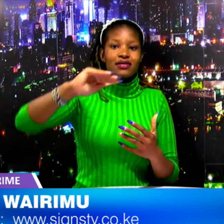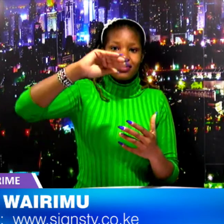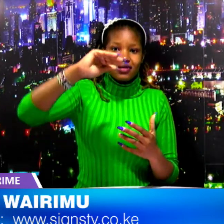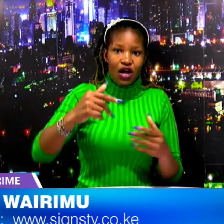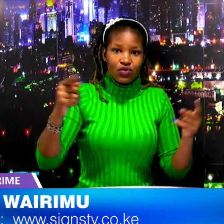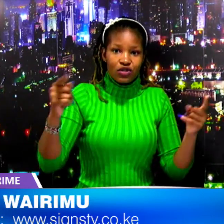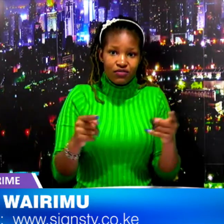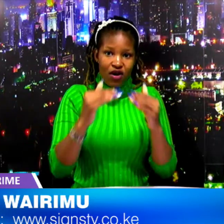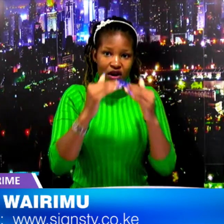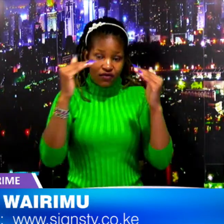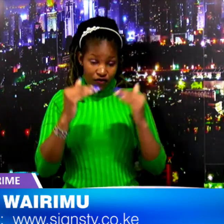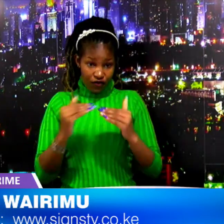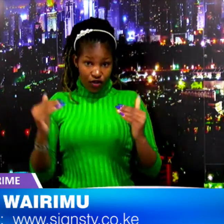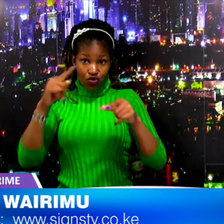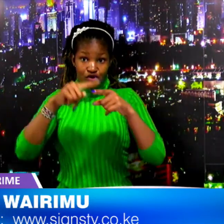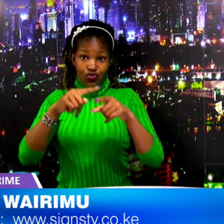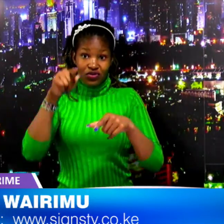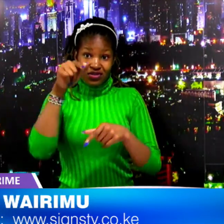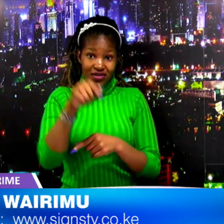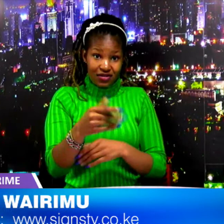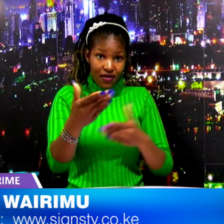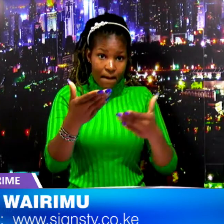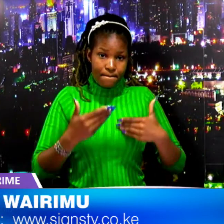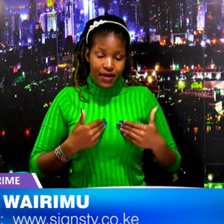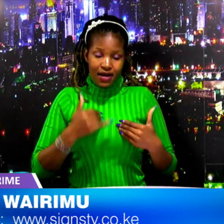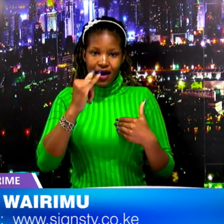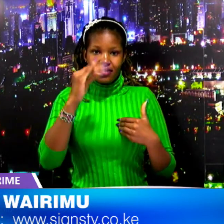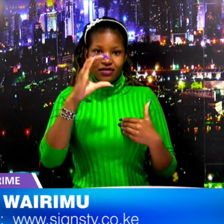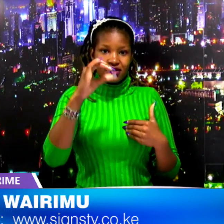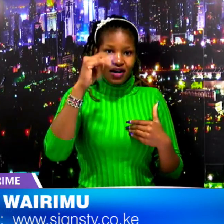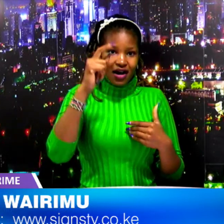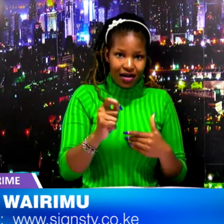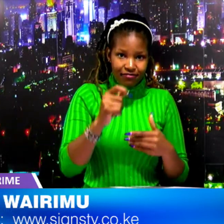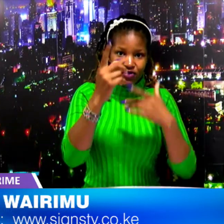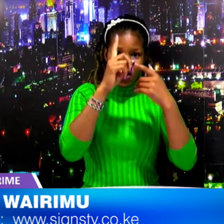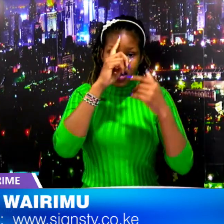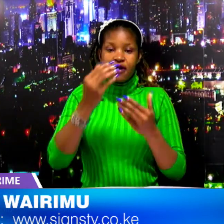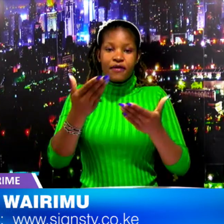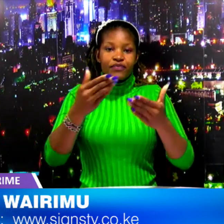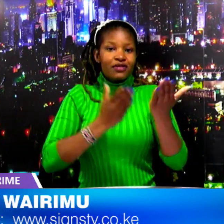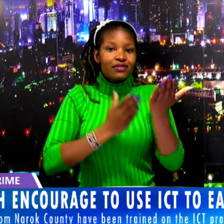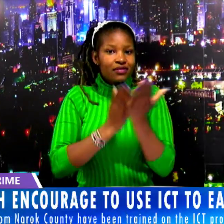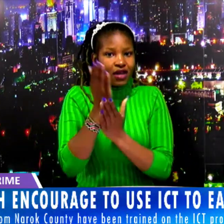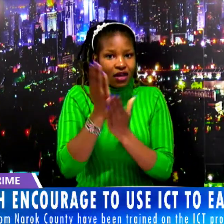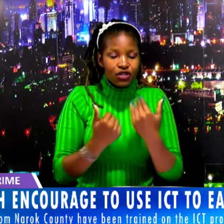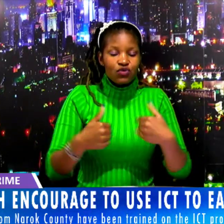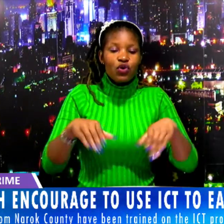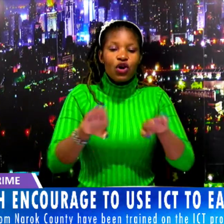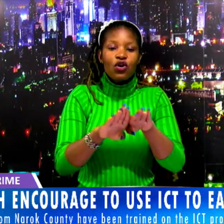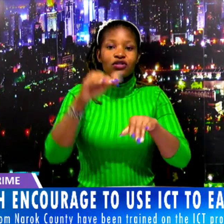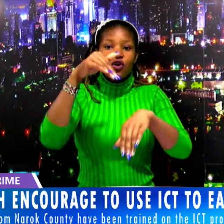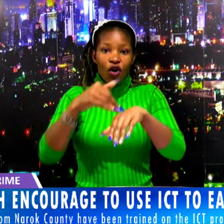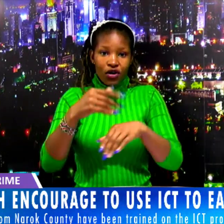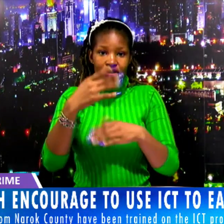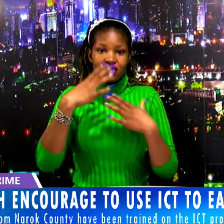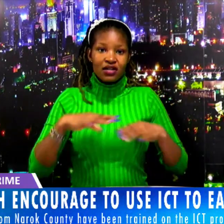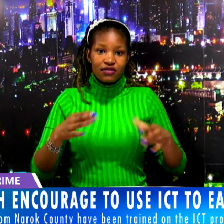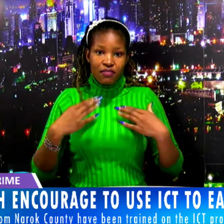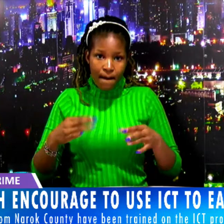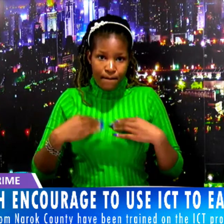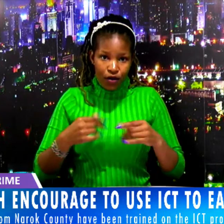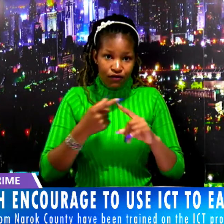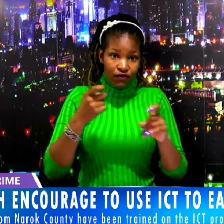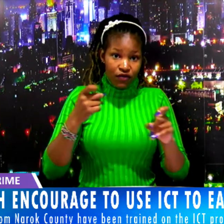ICT and it aims to construct ICT hubs in wards level to bring